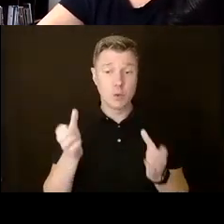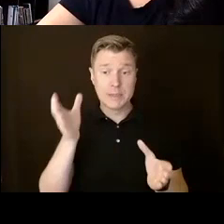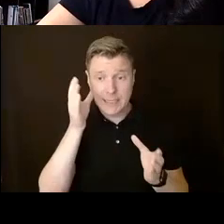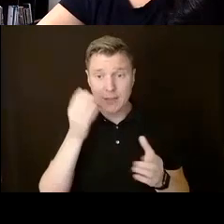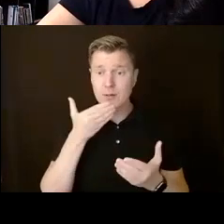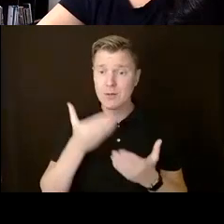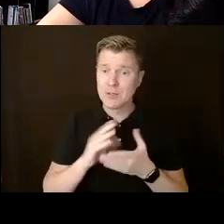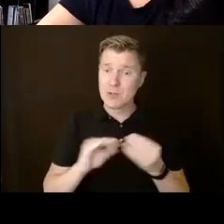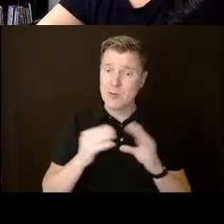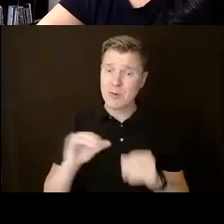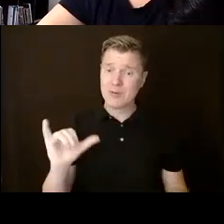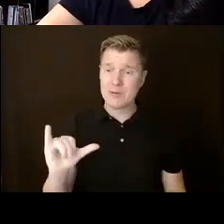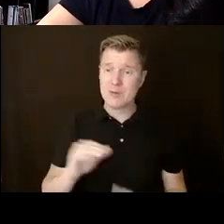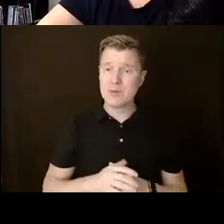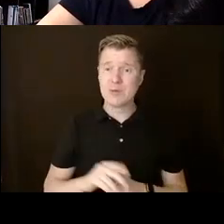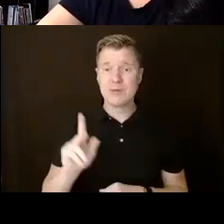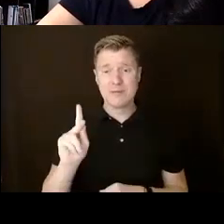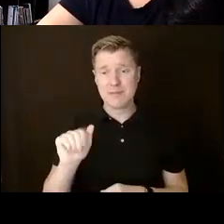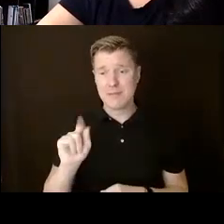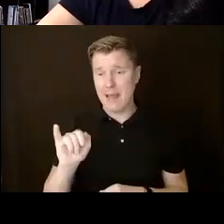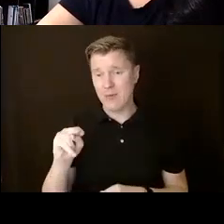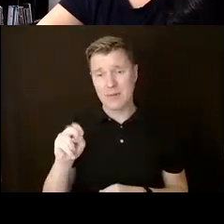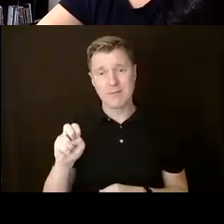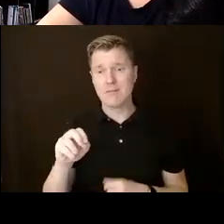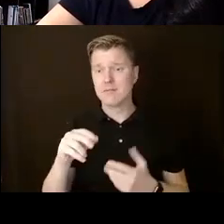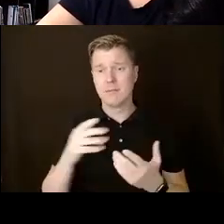stories too. Catherine, please tell us more. And